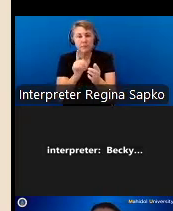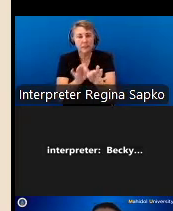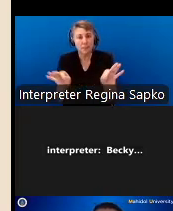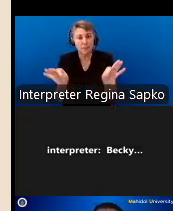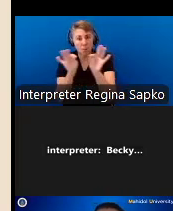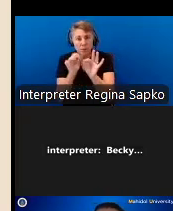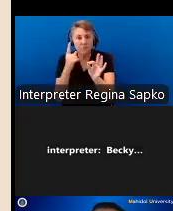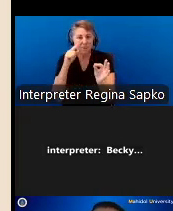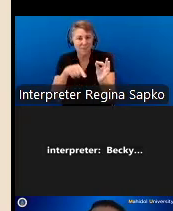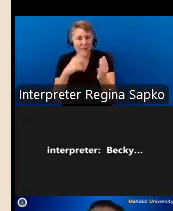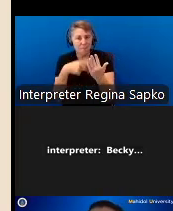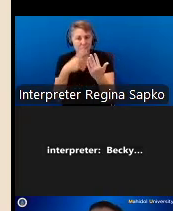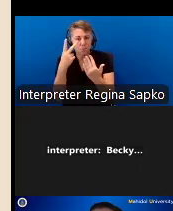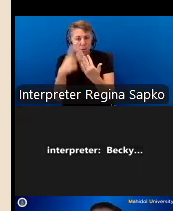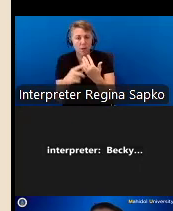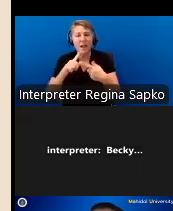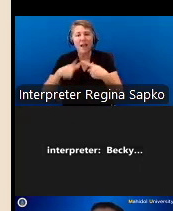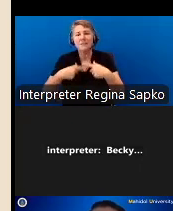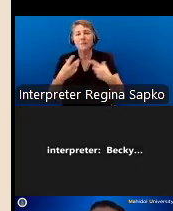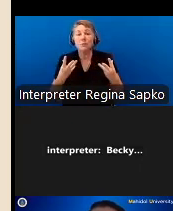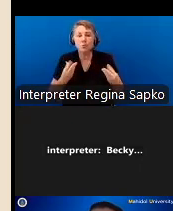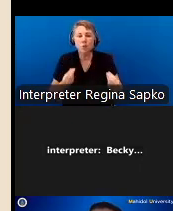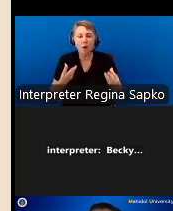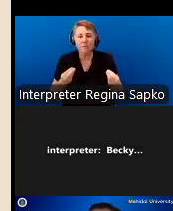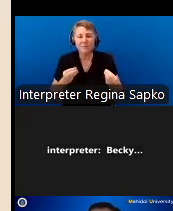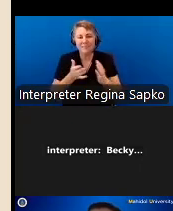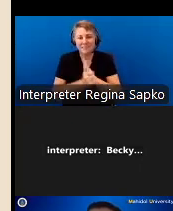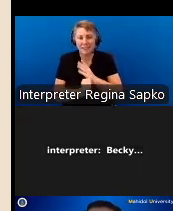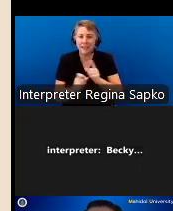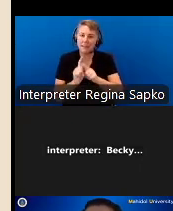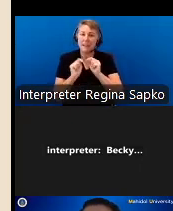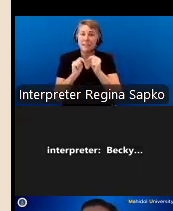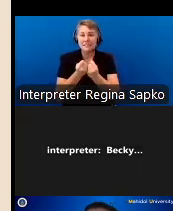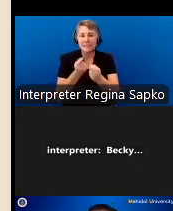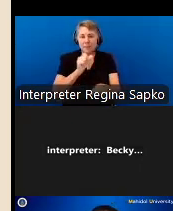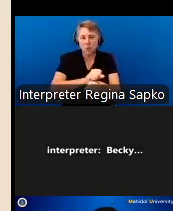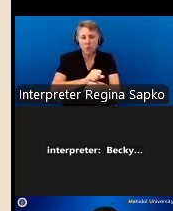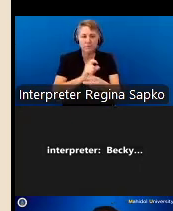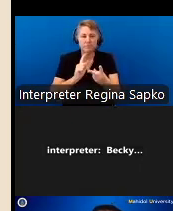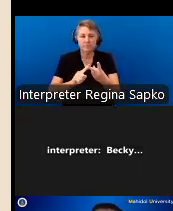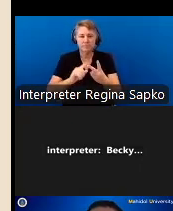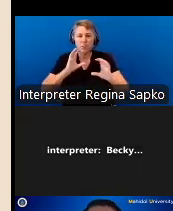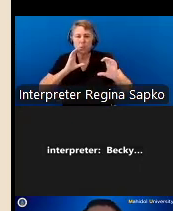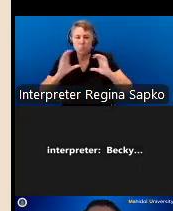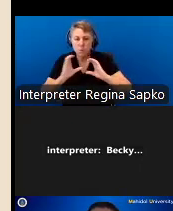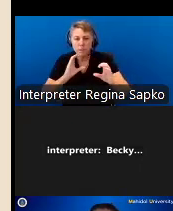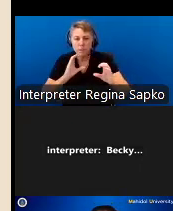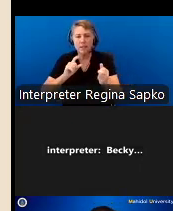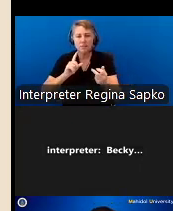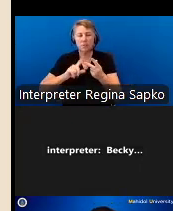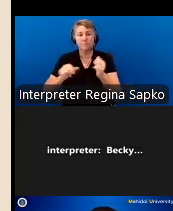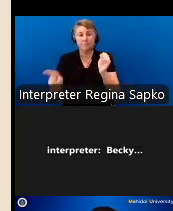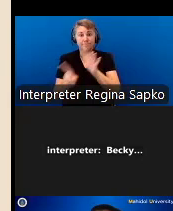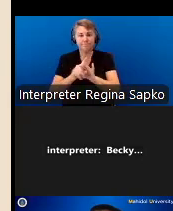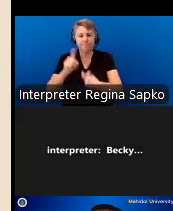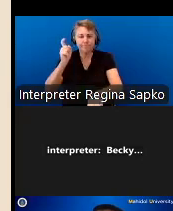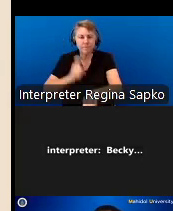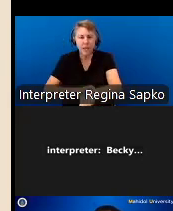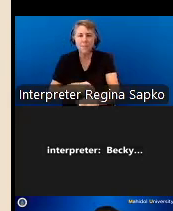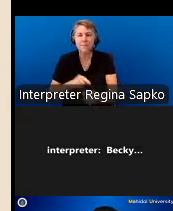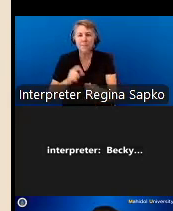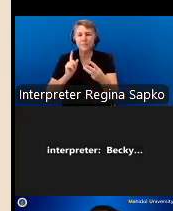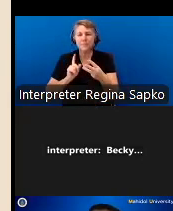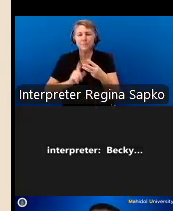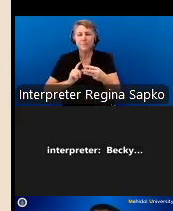is about soft skill, such as teamwork, communication, punctuality, and adaptability to